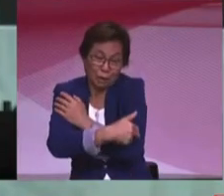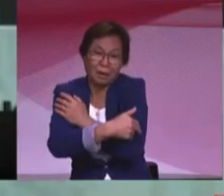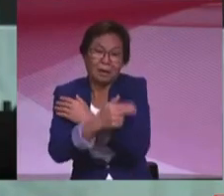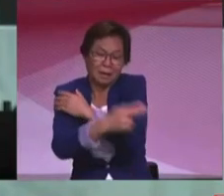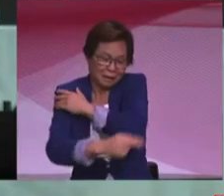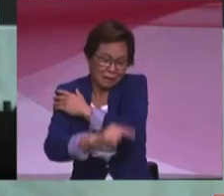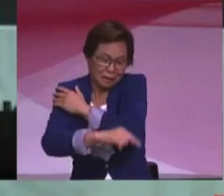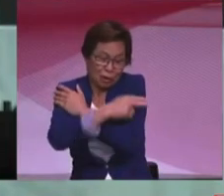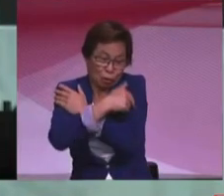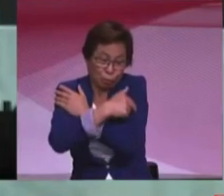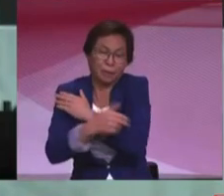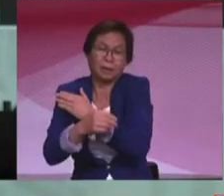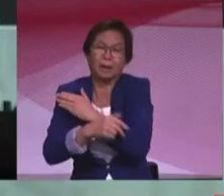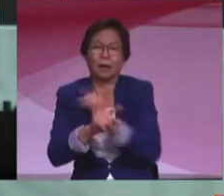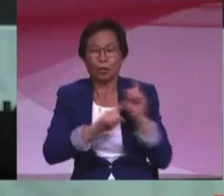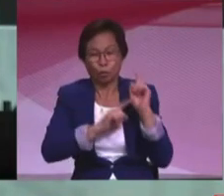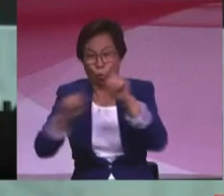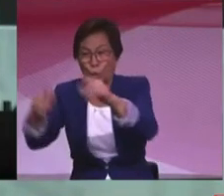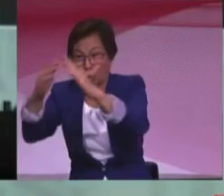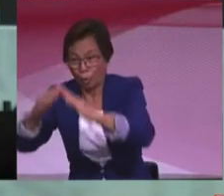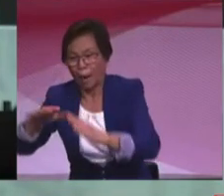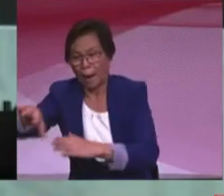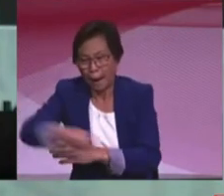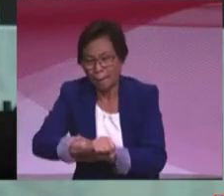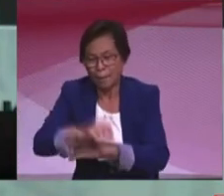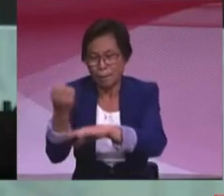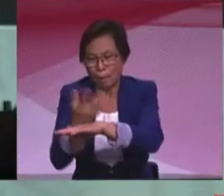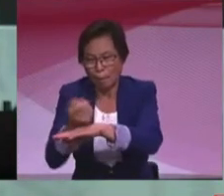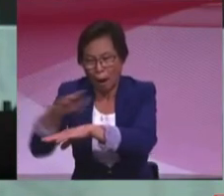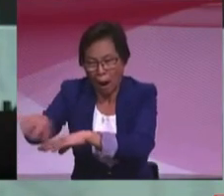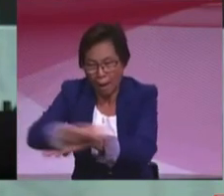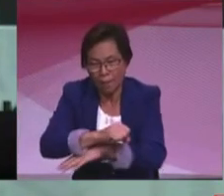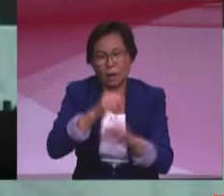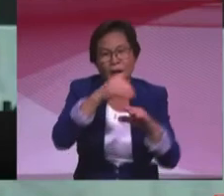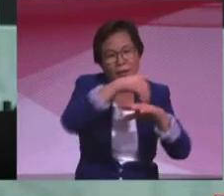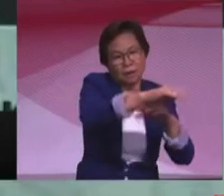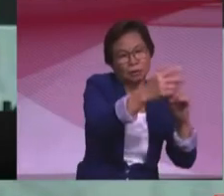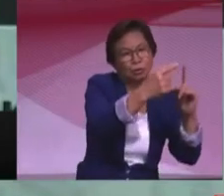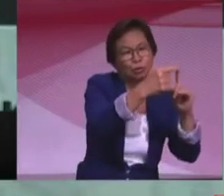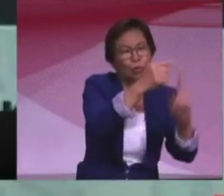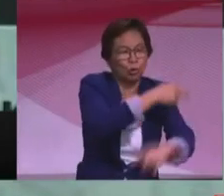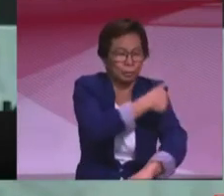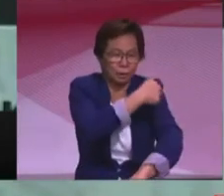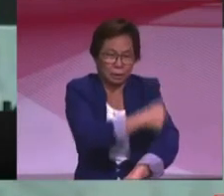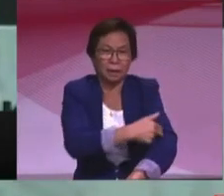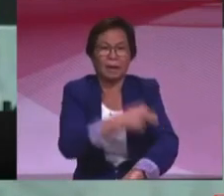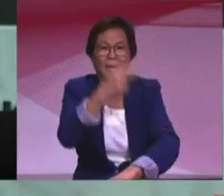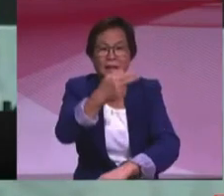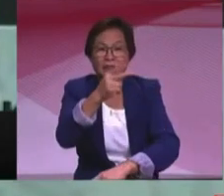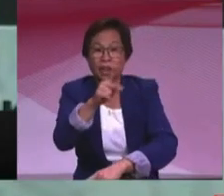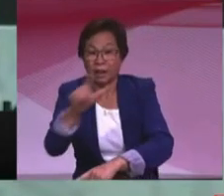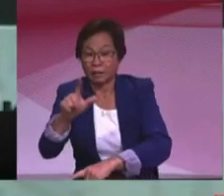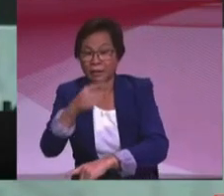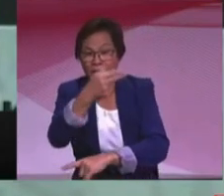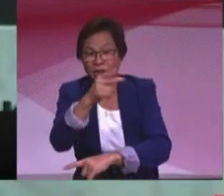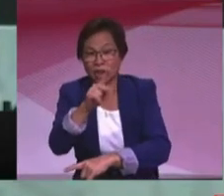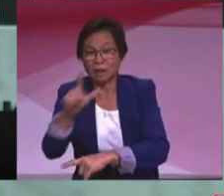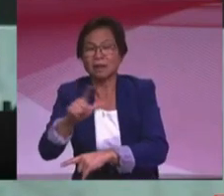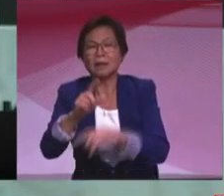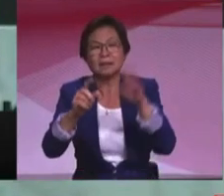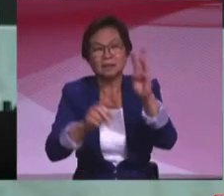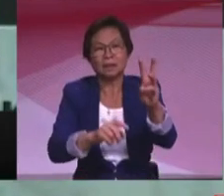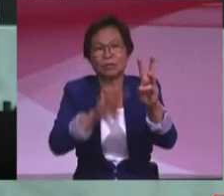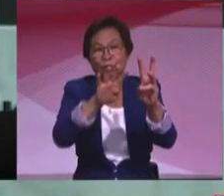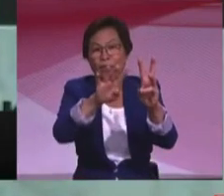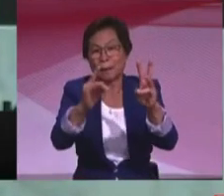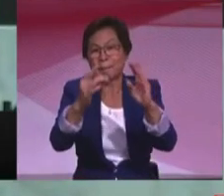and fetch them and then to pick them up to the hospital. So for Wilayah Persekutuan, Kuala Lumpur, HKL, we have 648